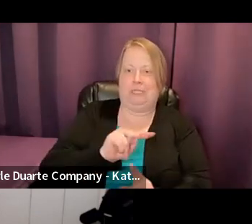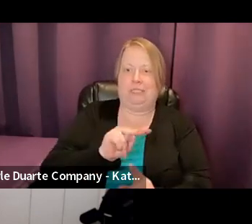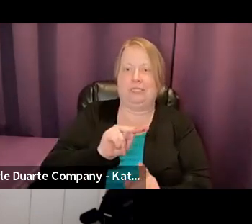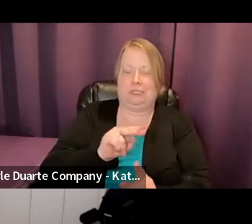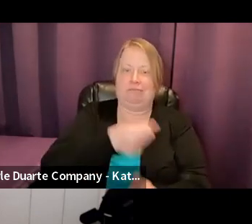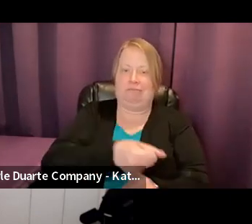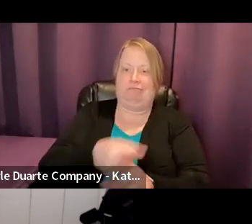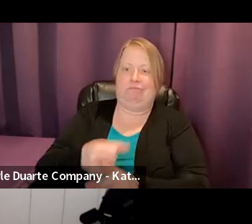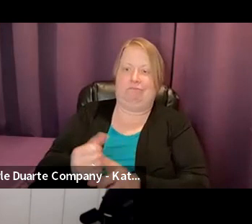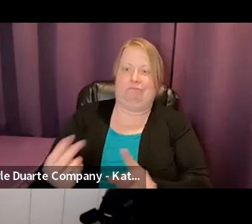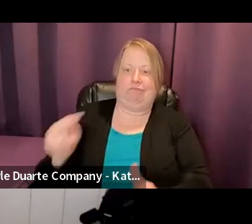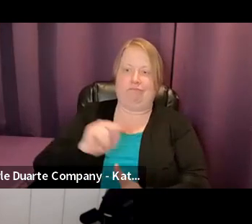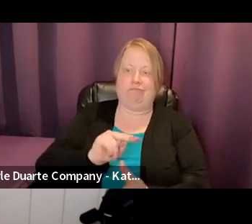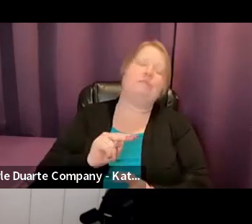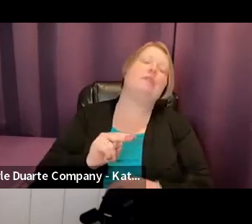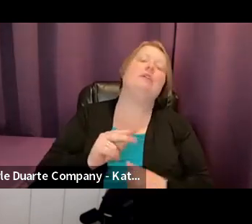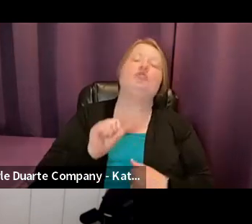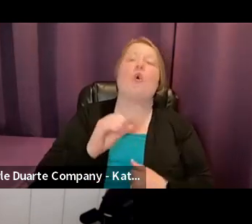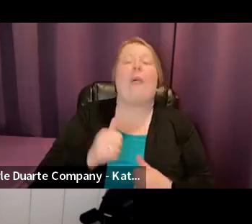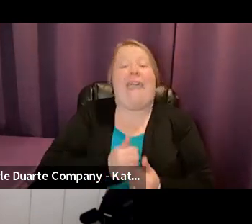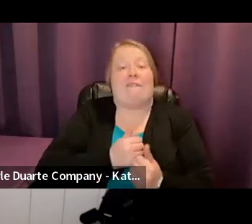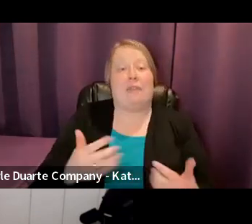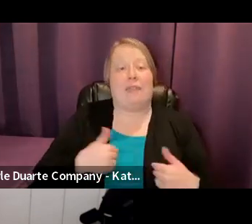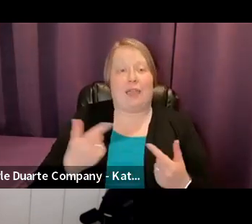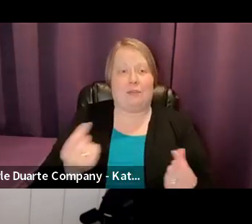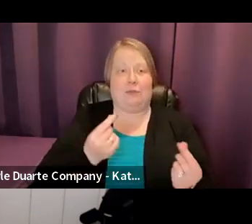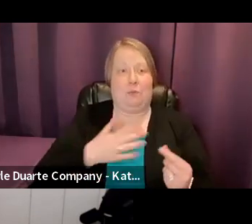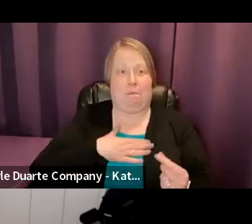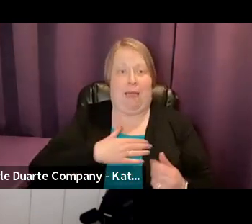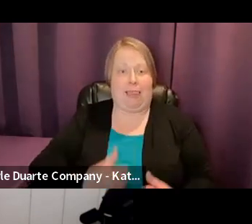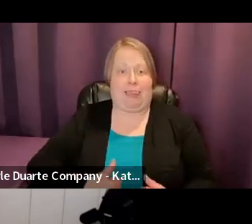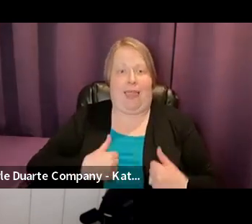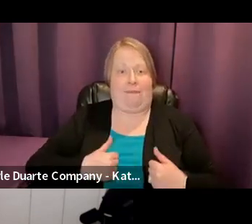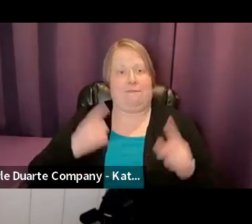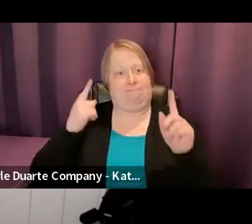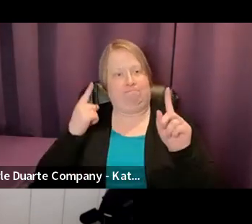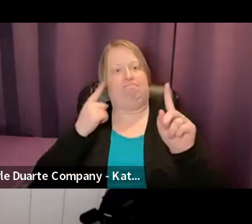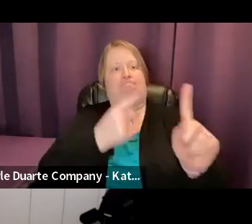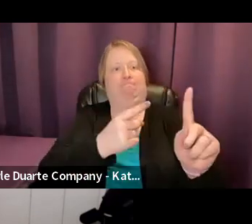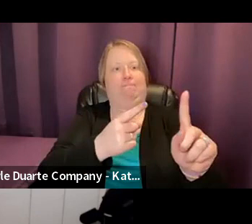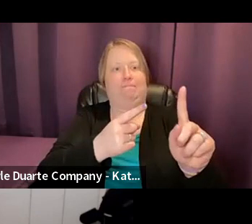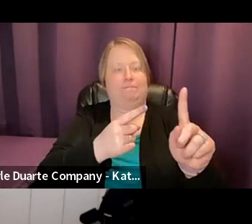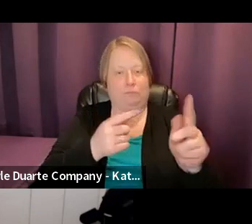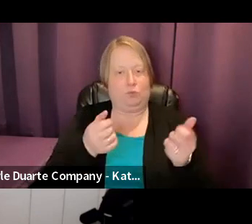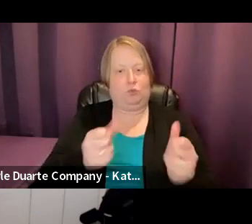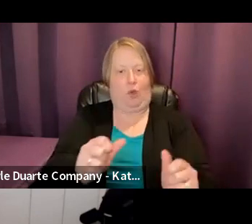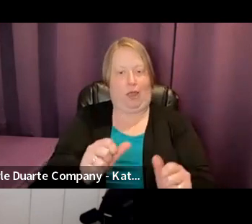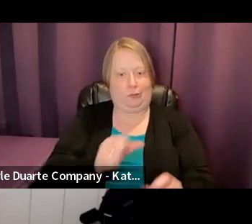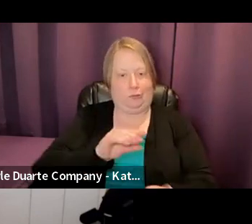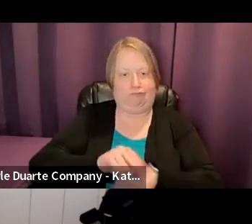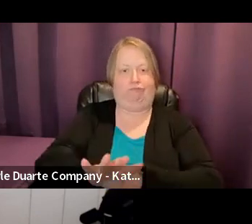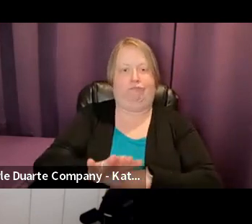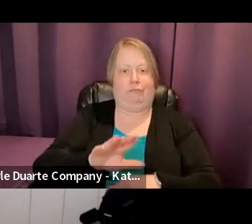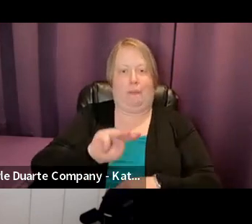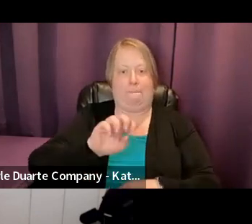everything I do in my own life is working towards this idea of changing media perceptions